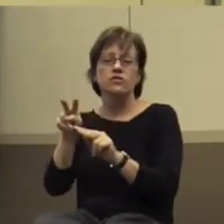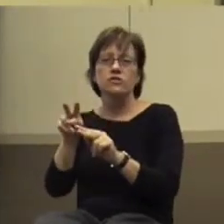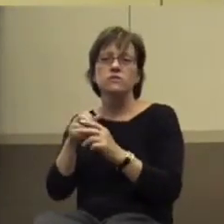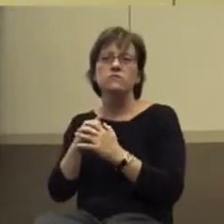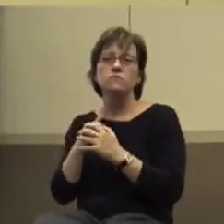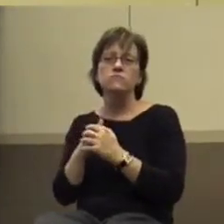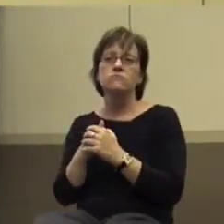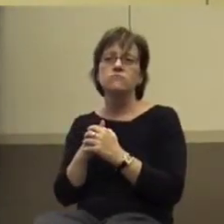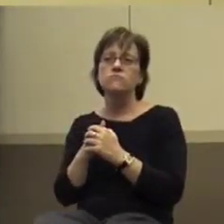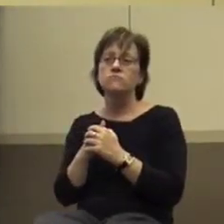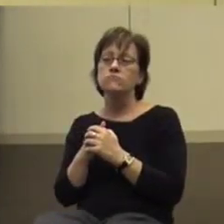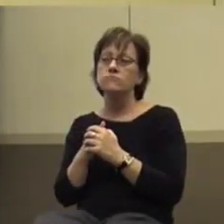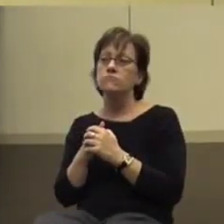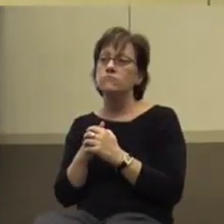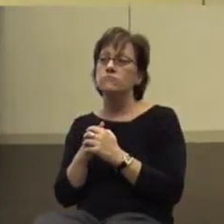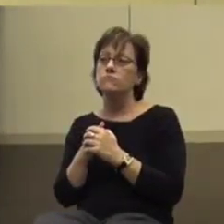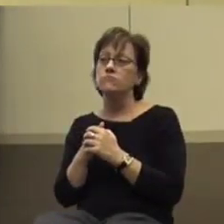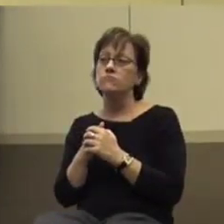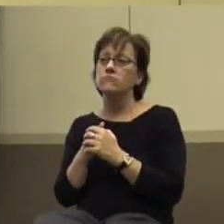Okay, questions about that?